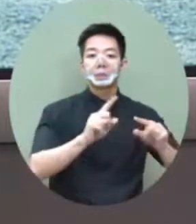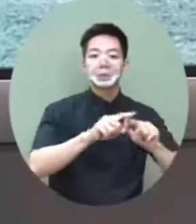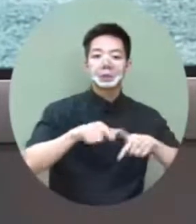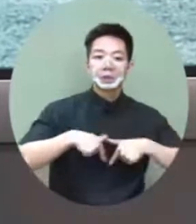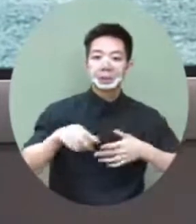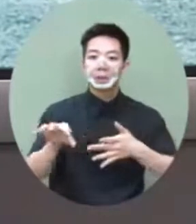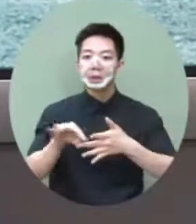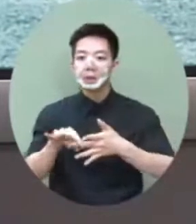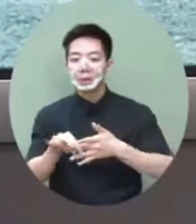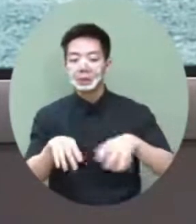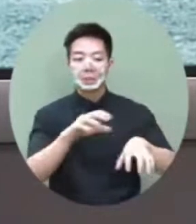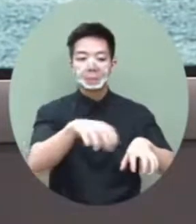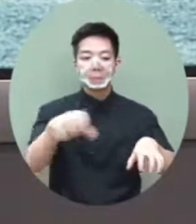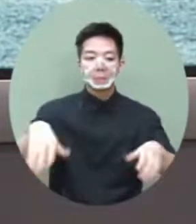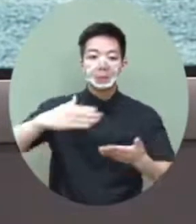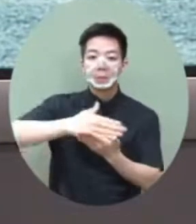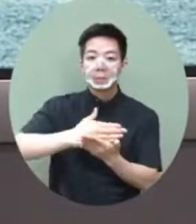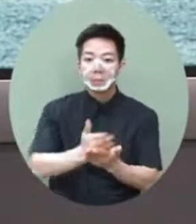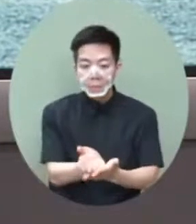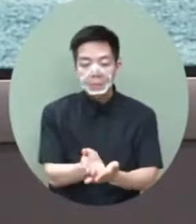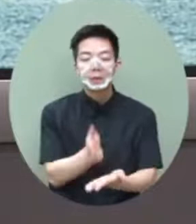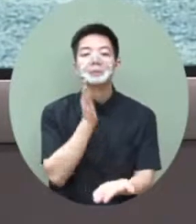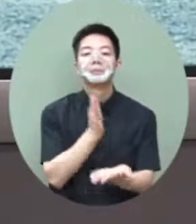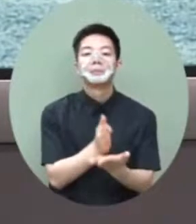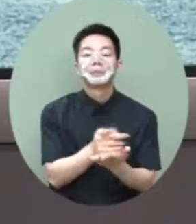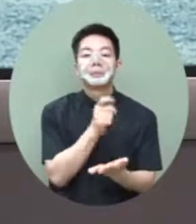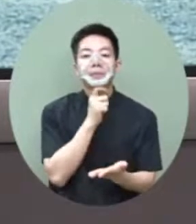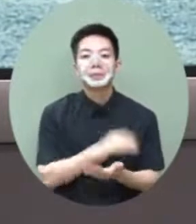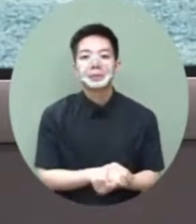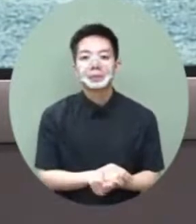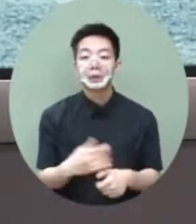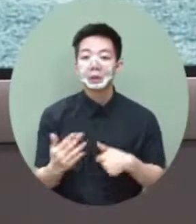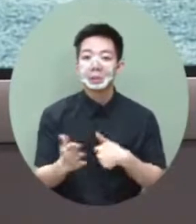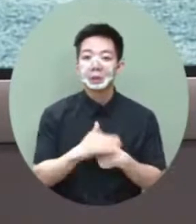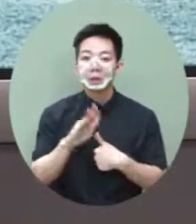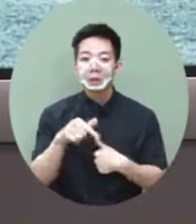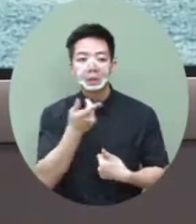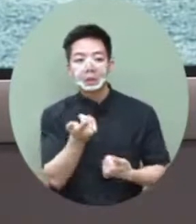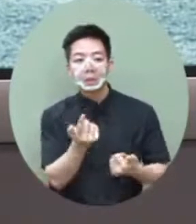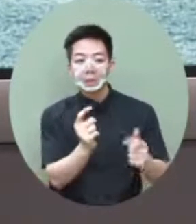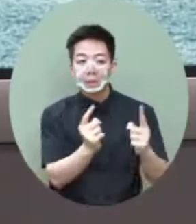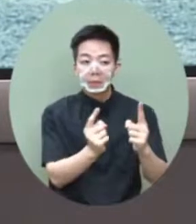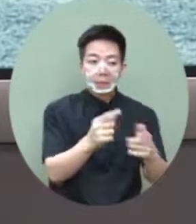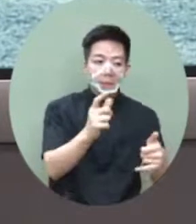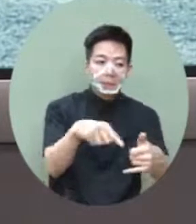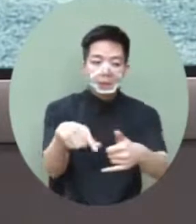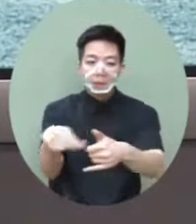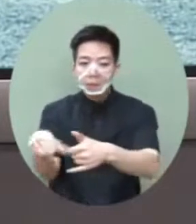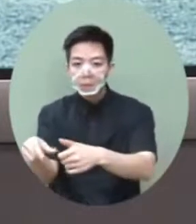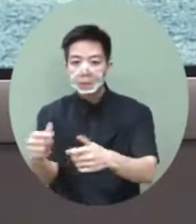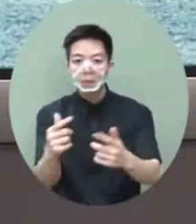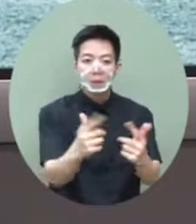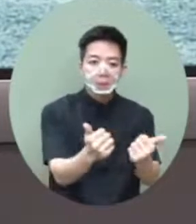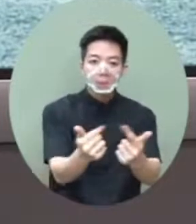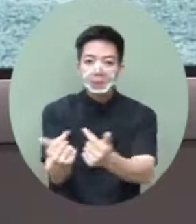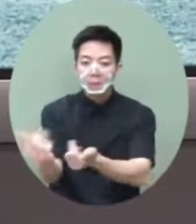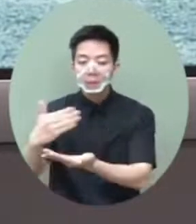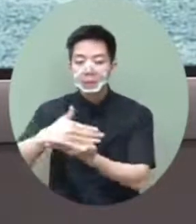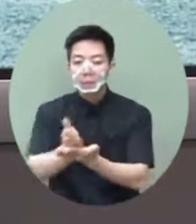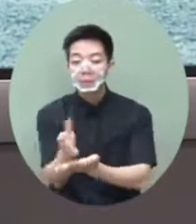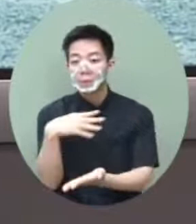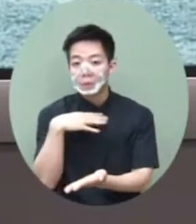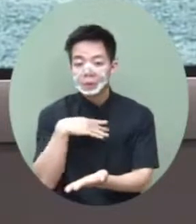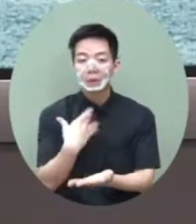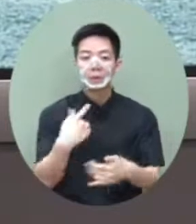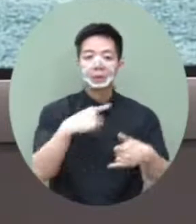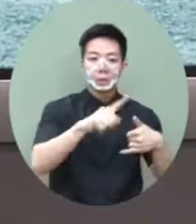Different quarantine centers are different in terms of, say, for example, their specification and schedule